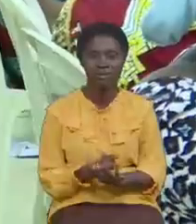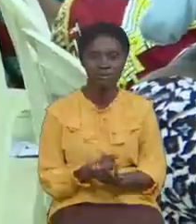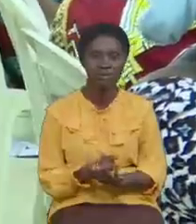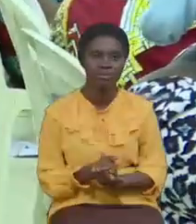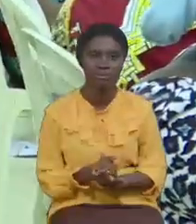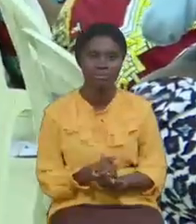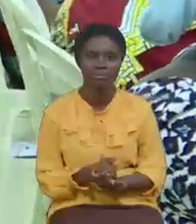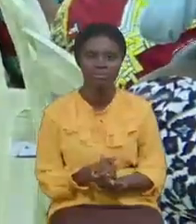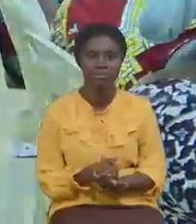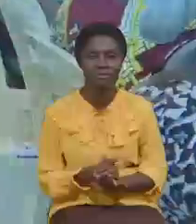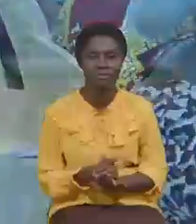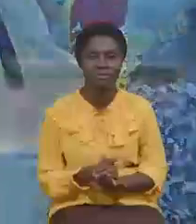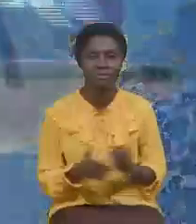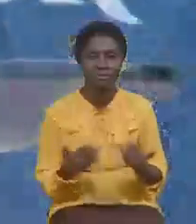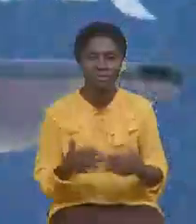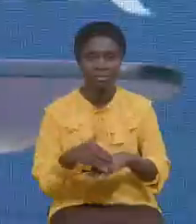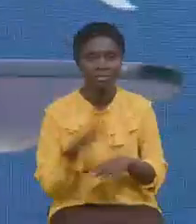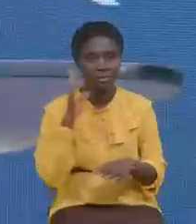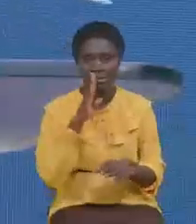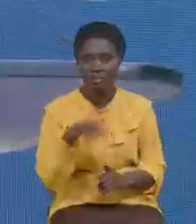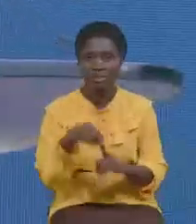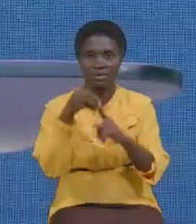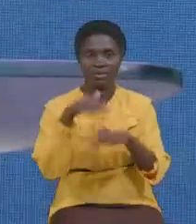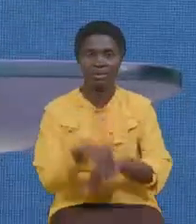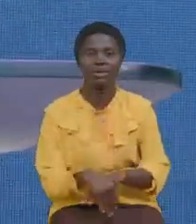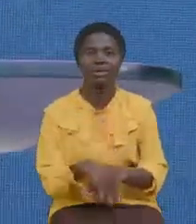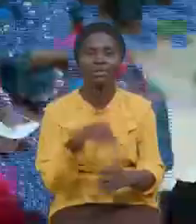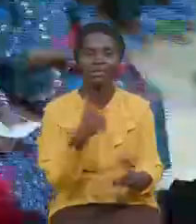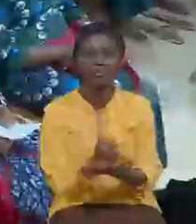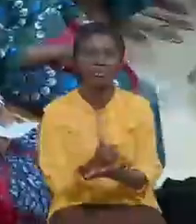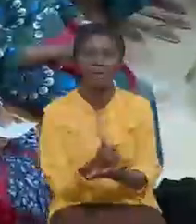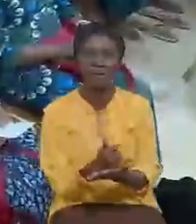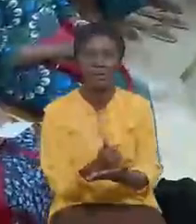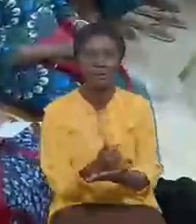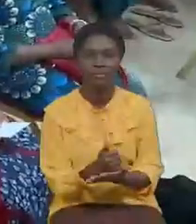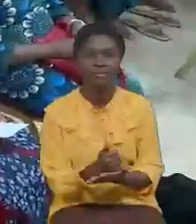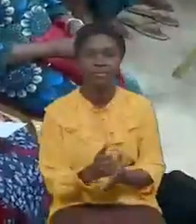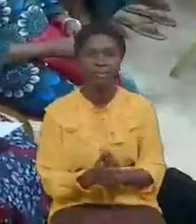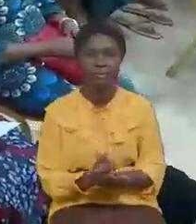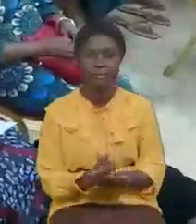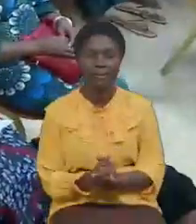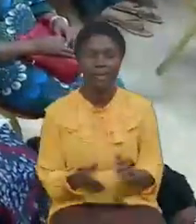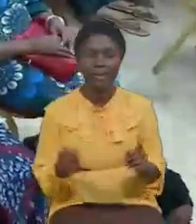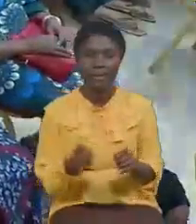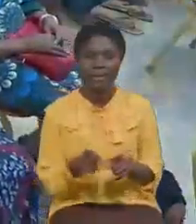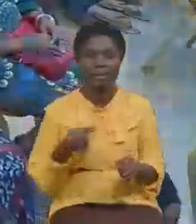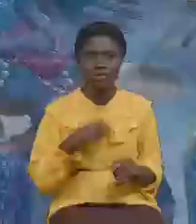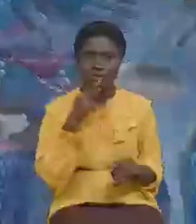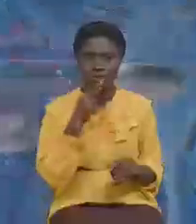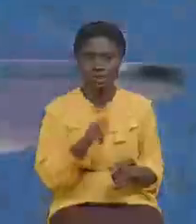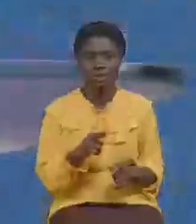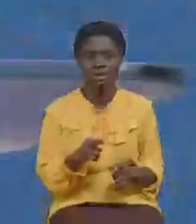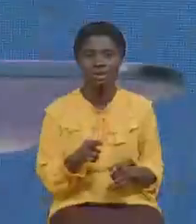Tonight is going to be a special night. I didn't hear amen. As we're joining our